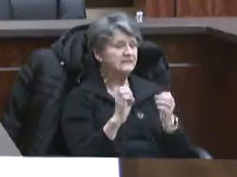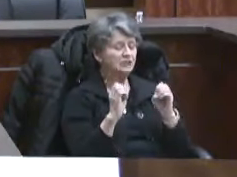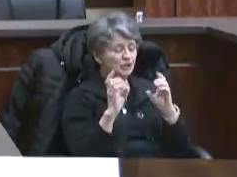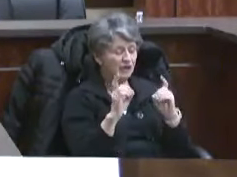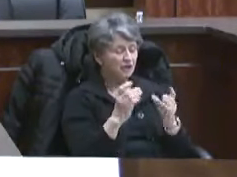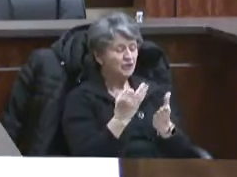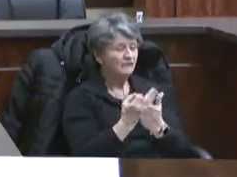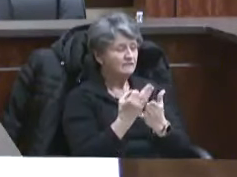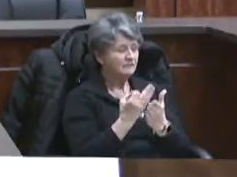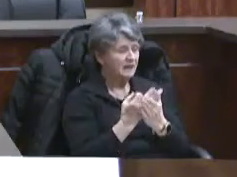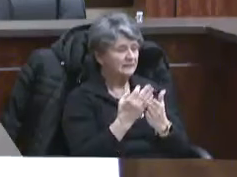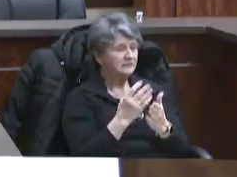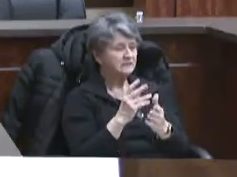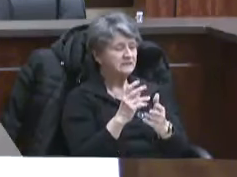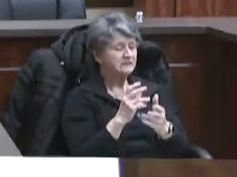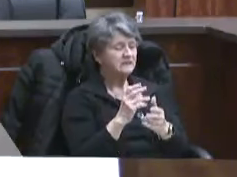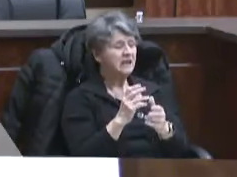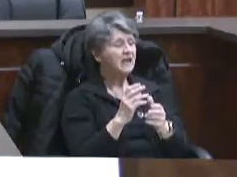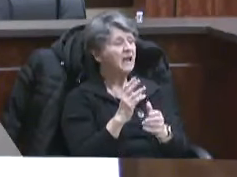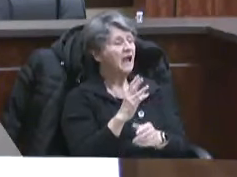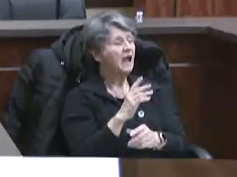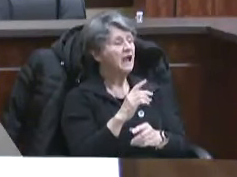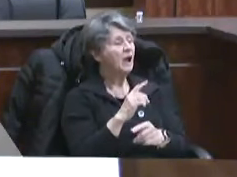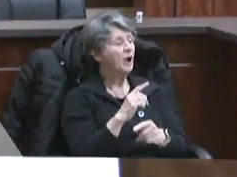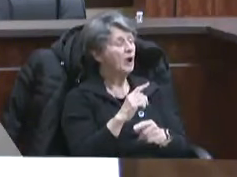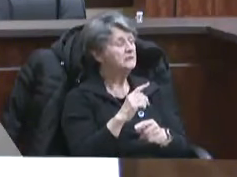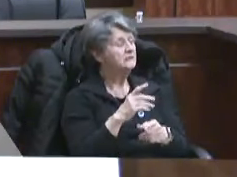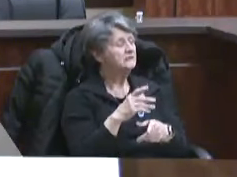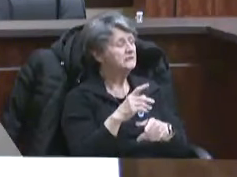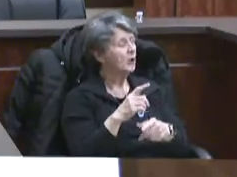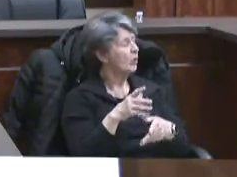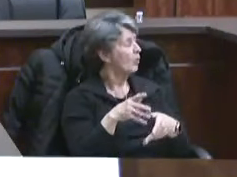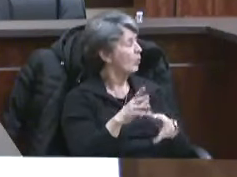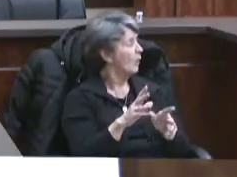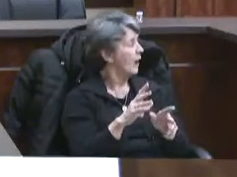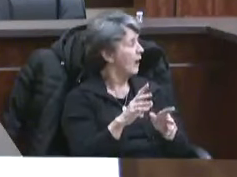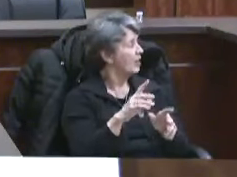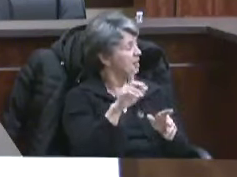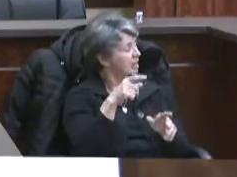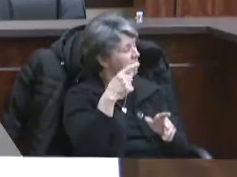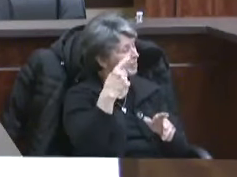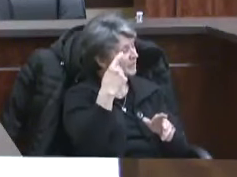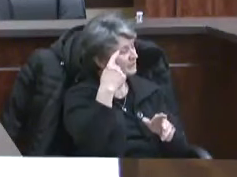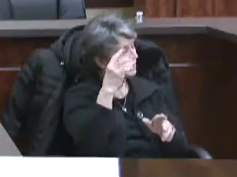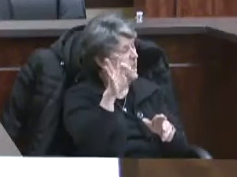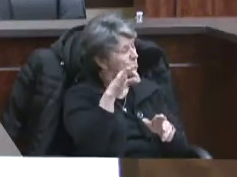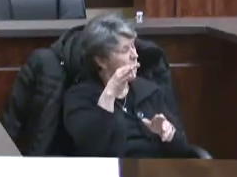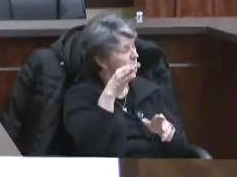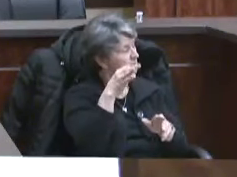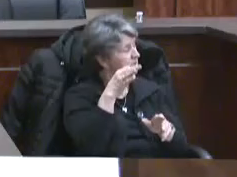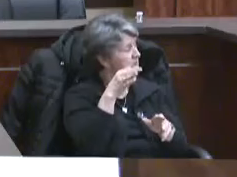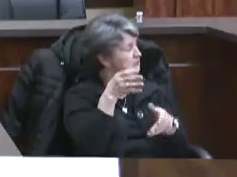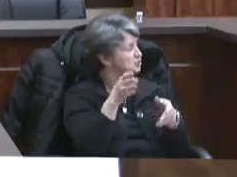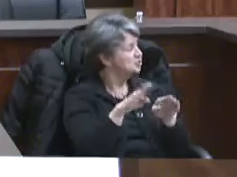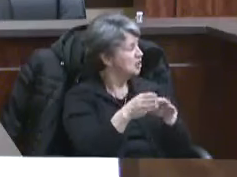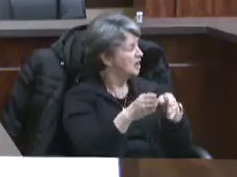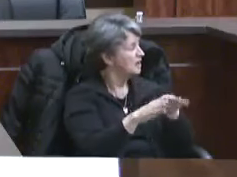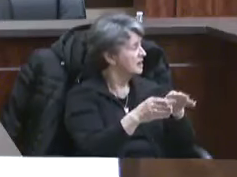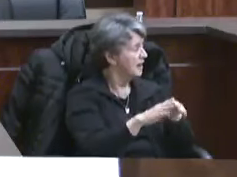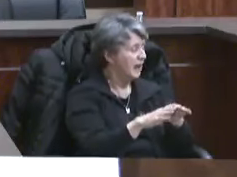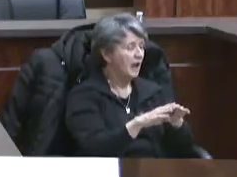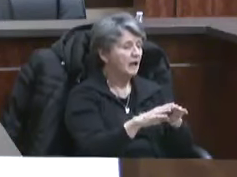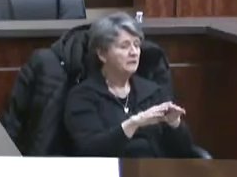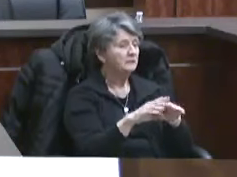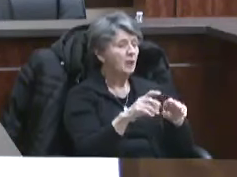have financial aid problems during the federal government shutdown can get some financial assistance. They're eligible of meal plans, utility,